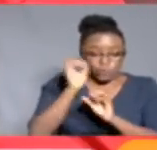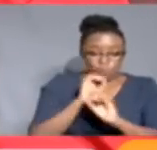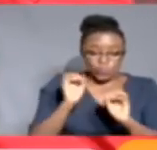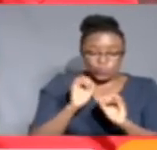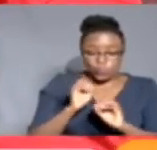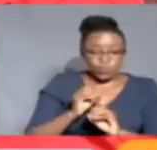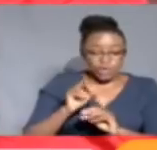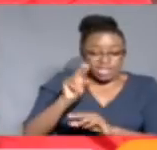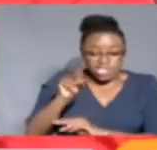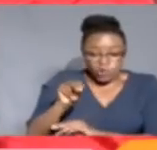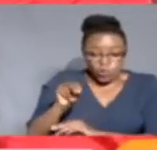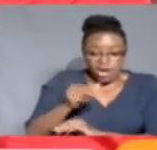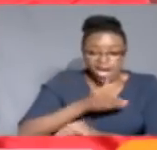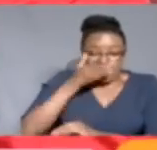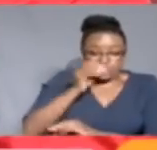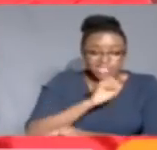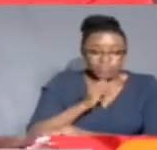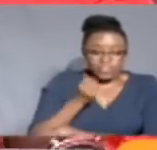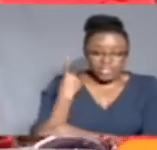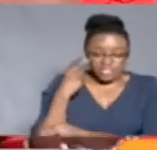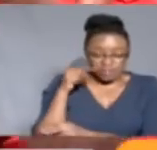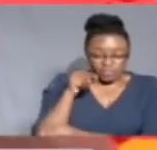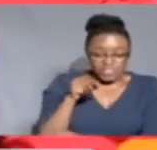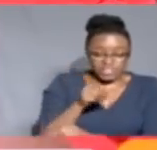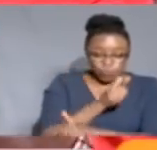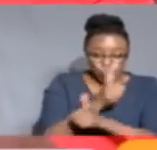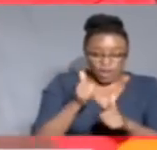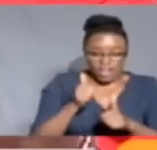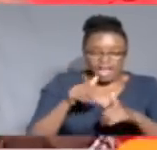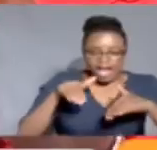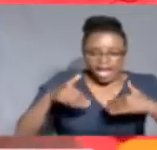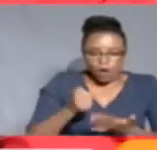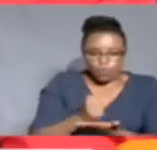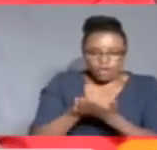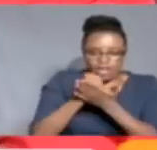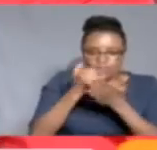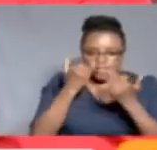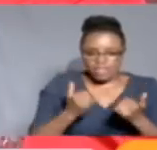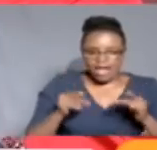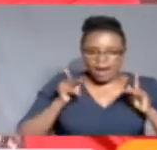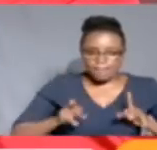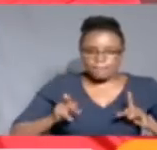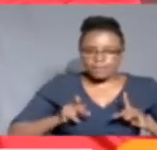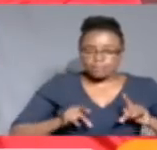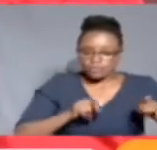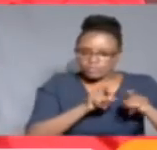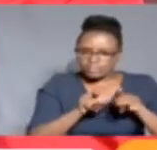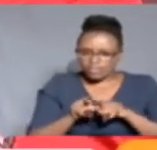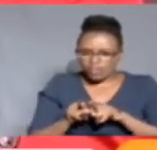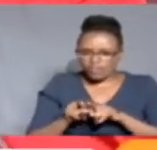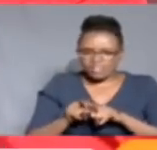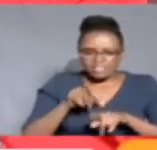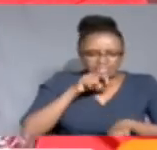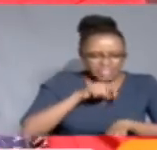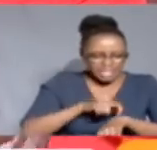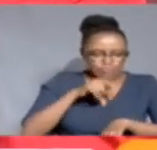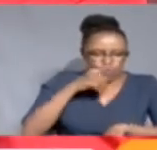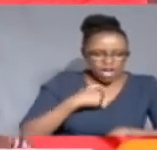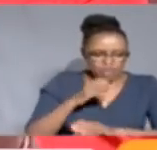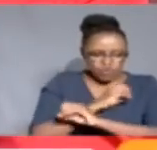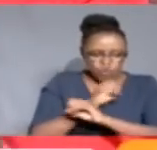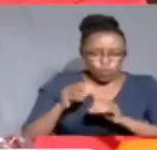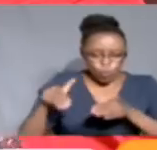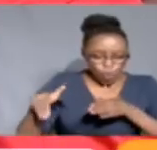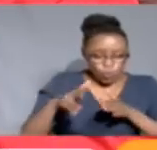an answer. They understand that component, and this is how we help these young people, that even lacking is also a way